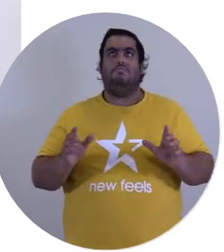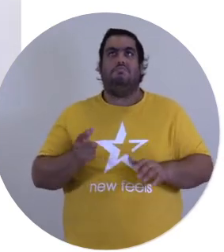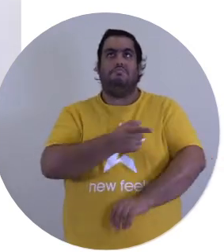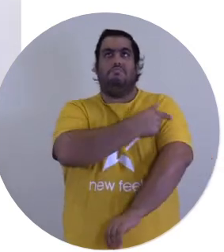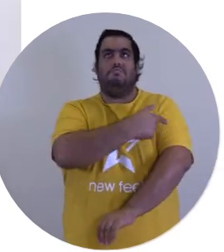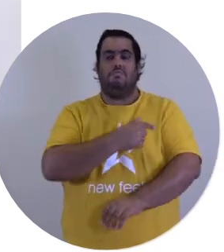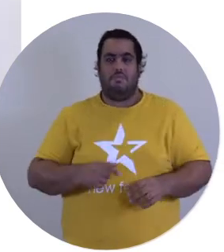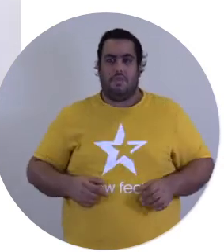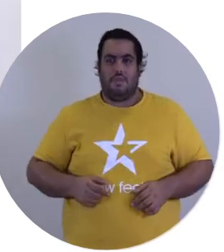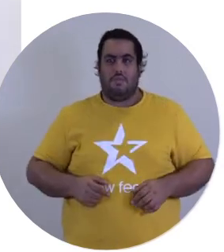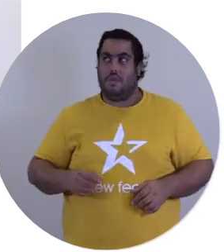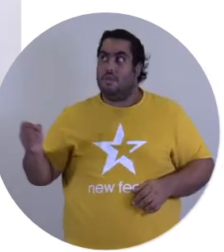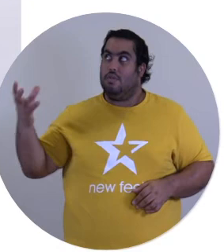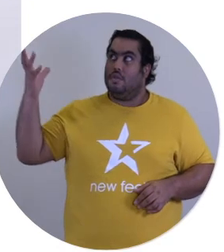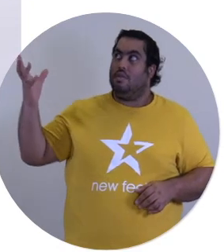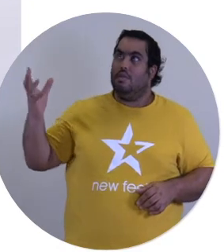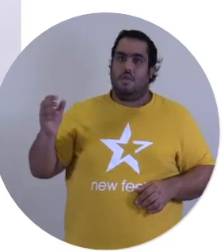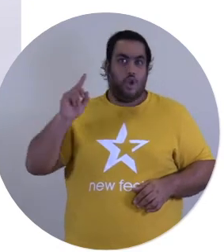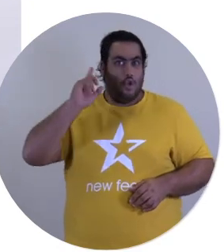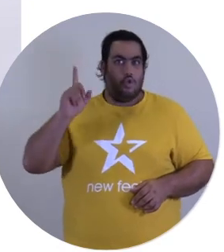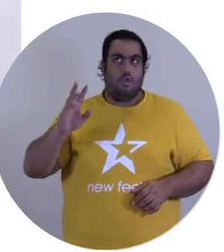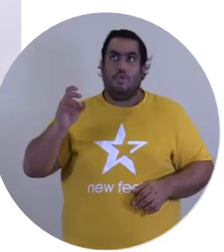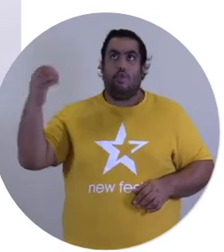all kinds of disturbance while studying too.